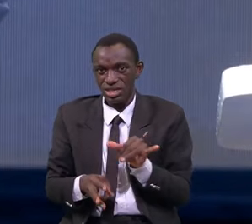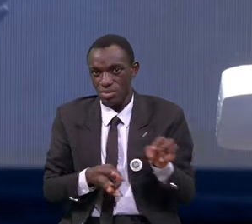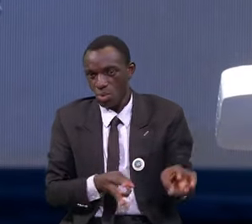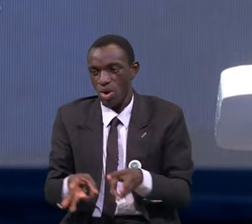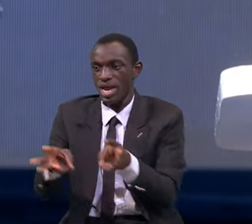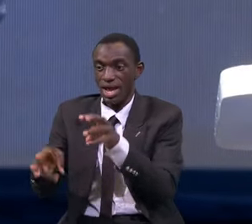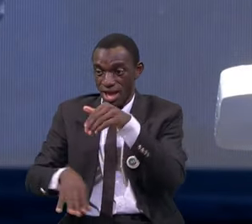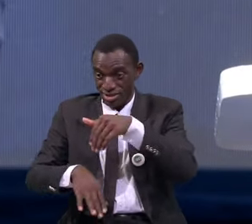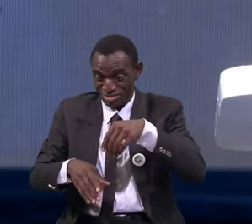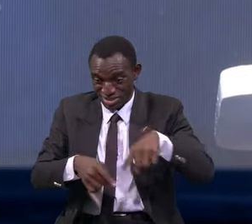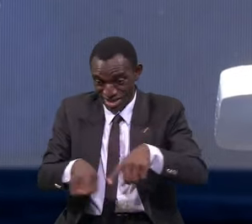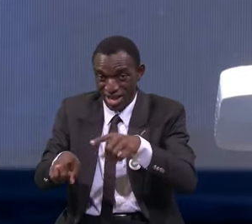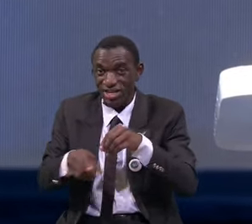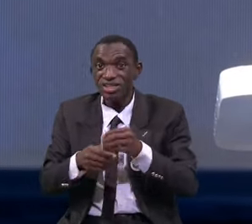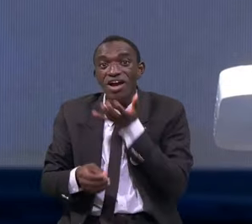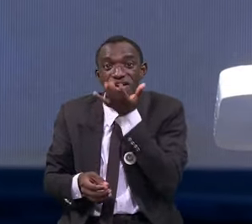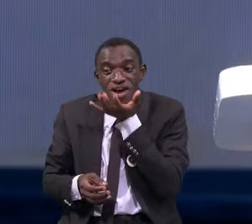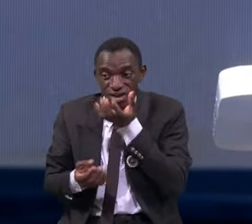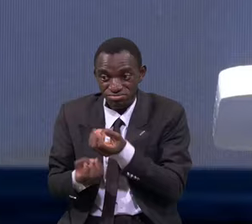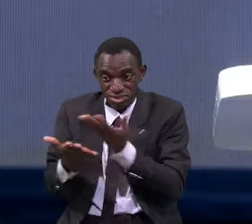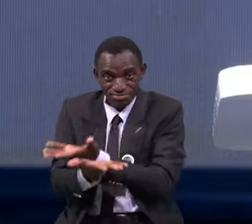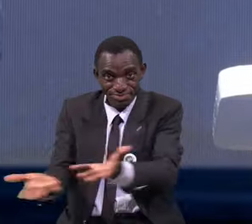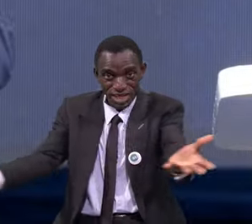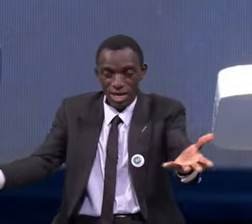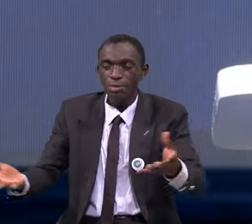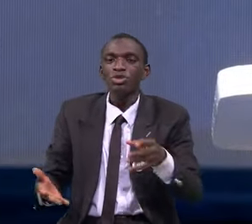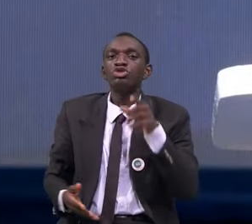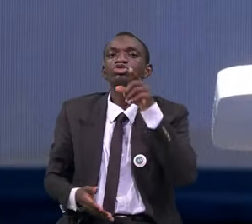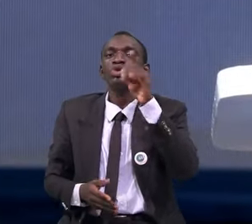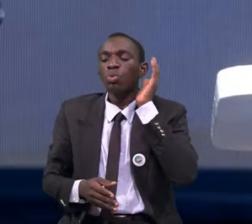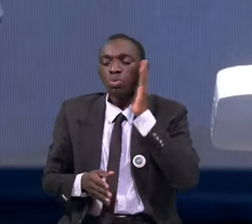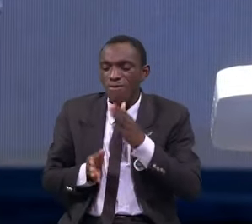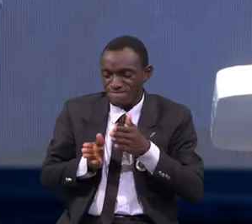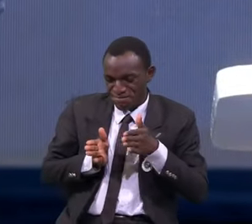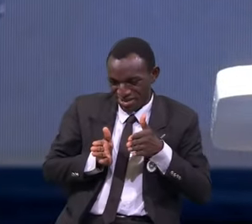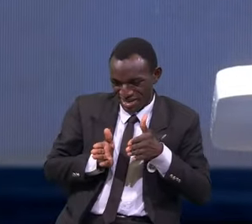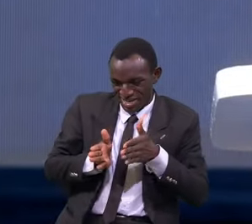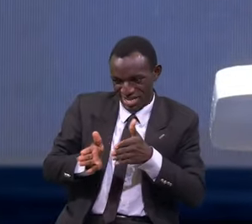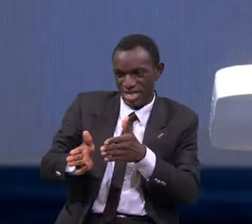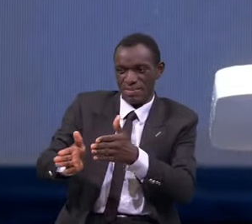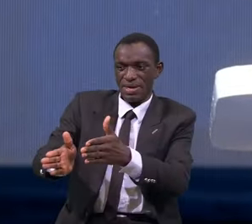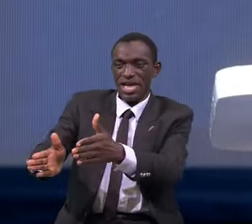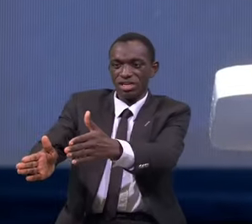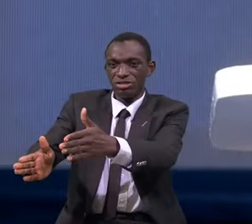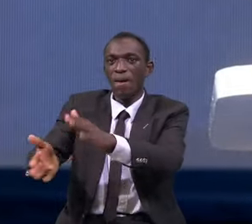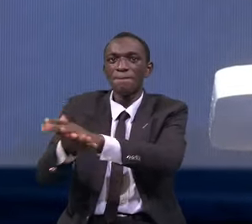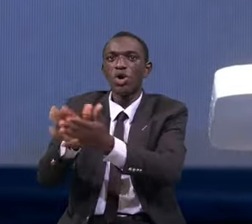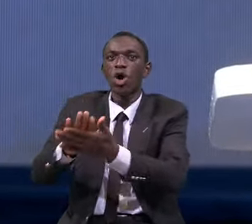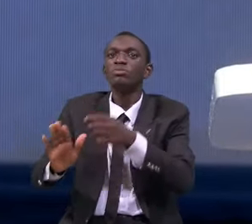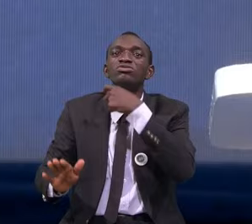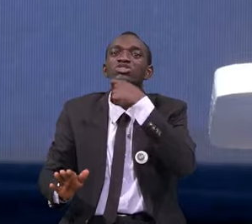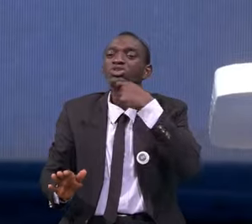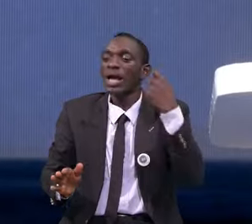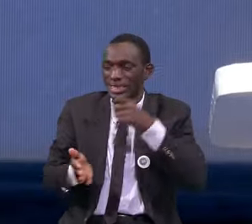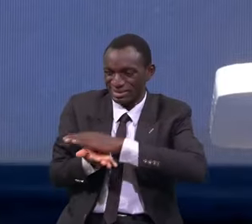you will create a path that place you walk every time will dry up. There'll be a